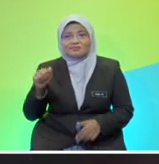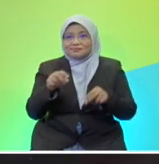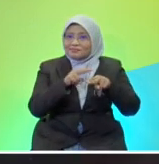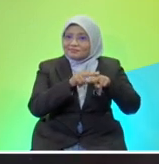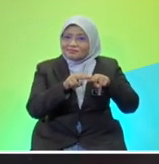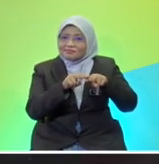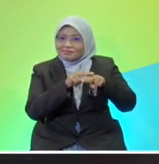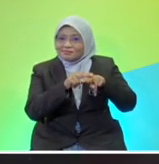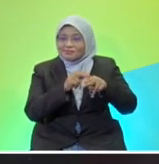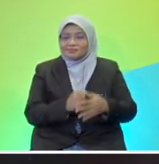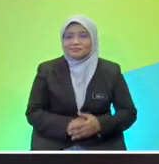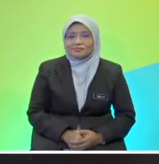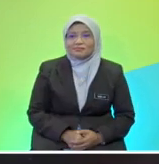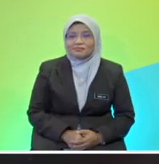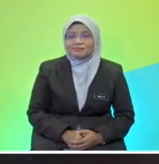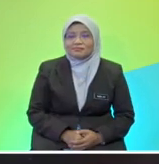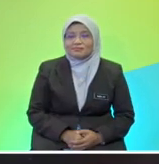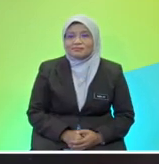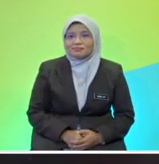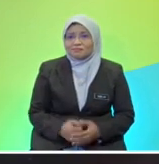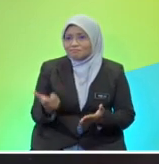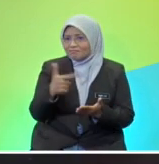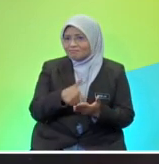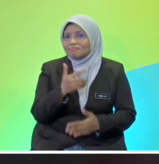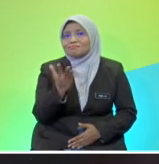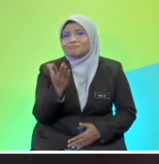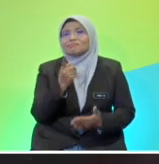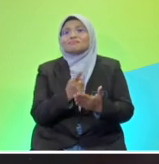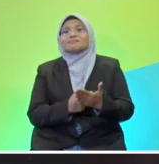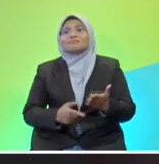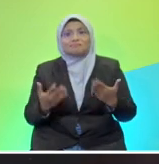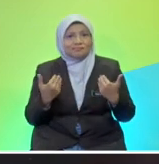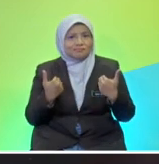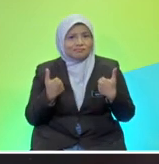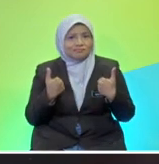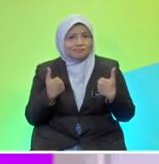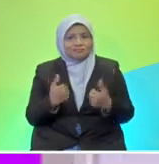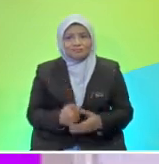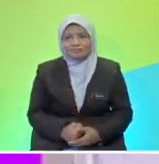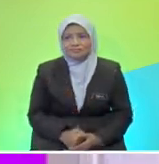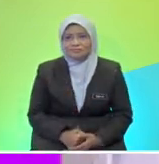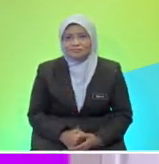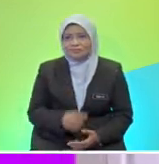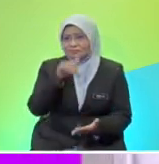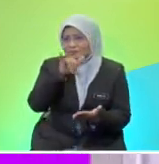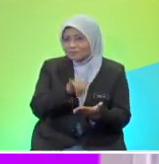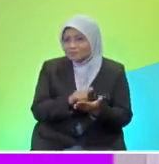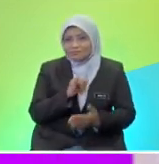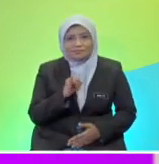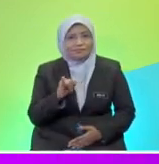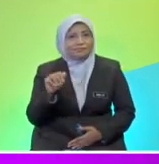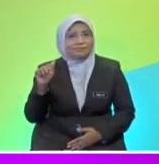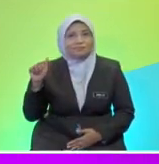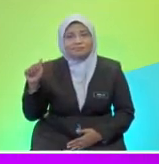Okay. Now, your turn. What do you have now? Last one. My favorite. There you go. This is a